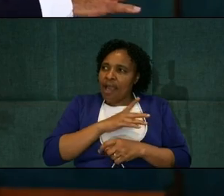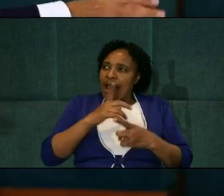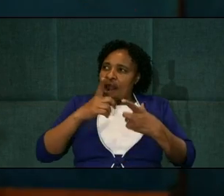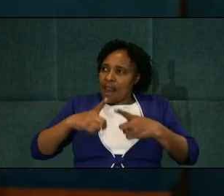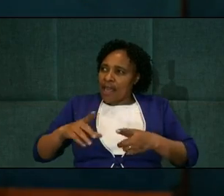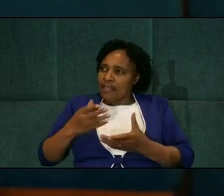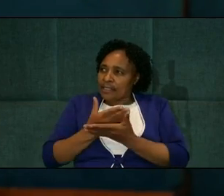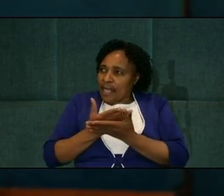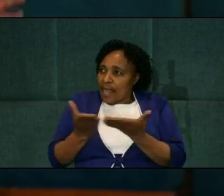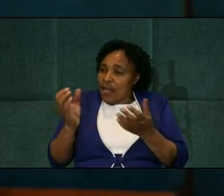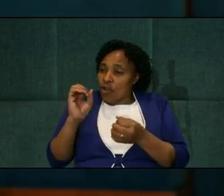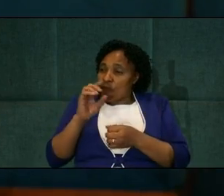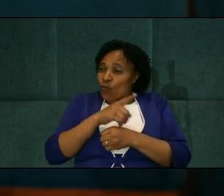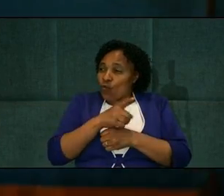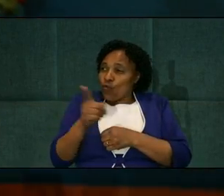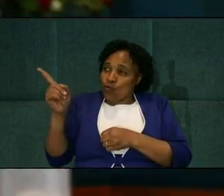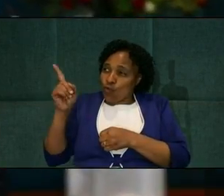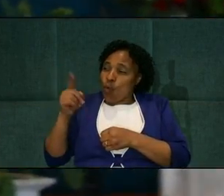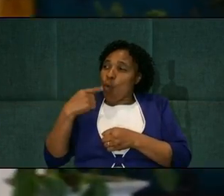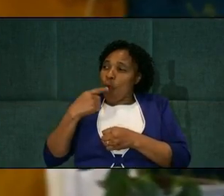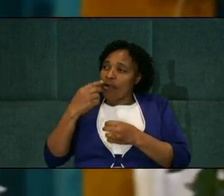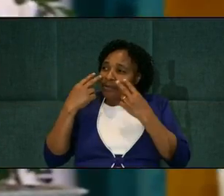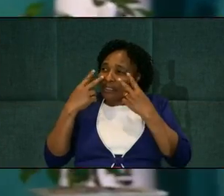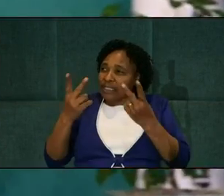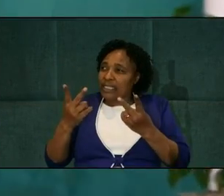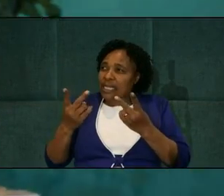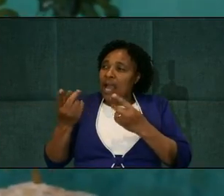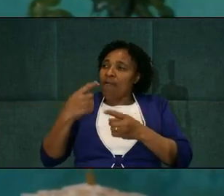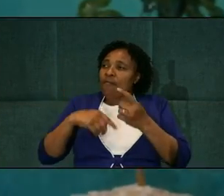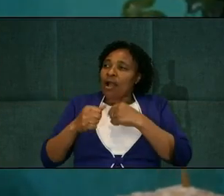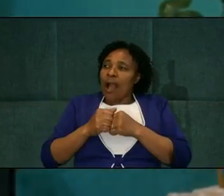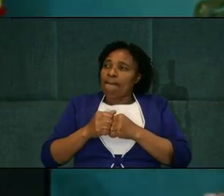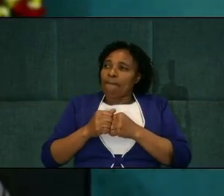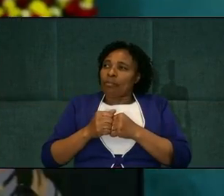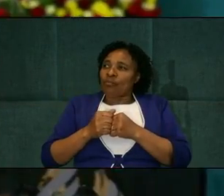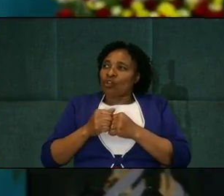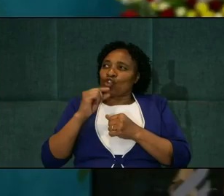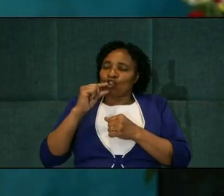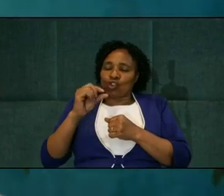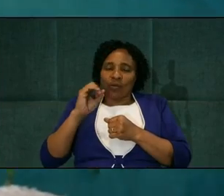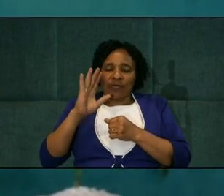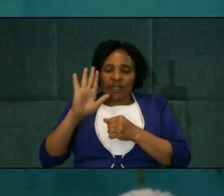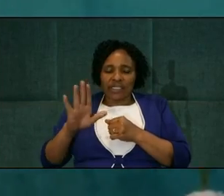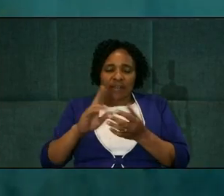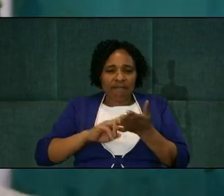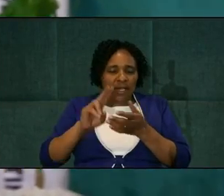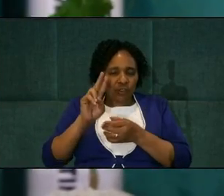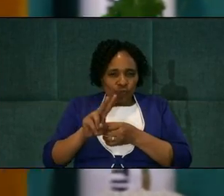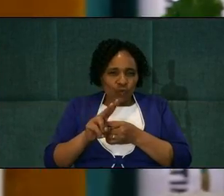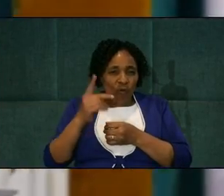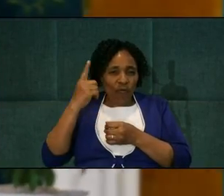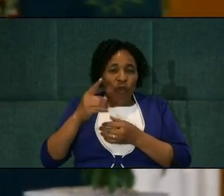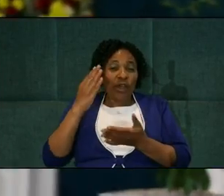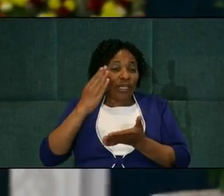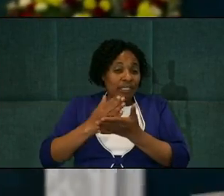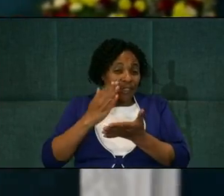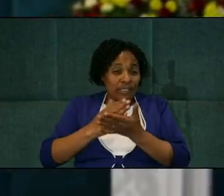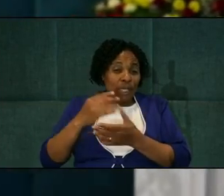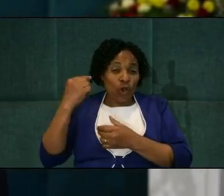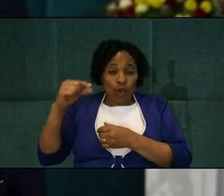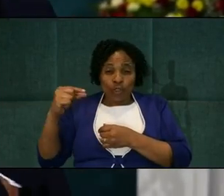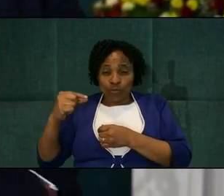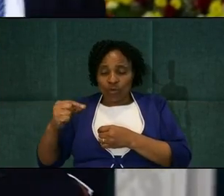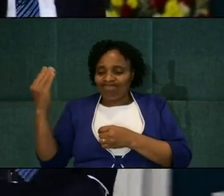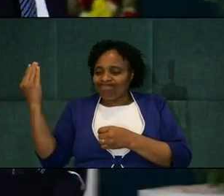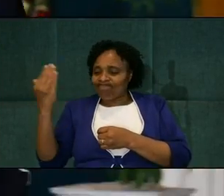any of you seem to have come short of it. I'm in verse 2. For indeed the gospel was preached